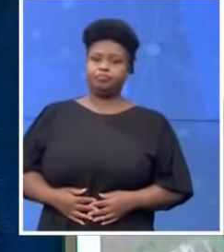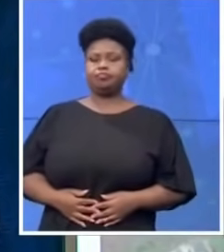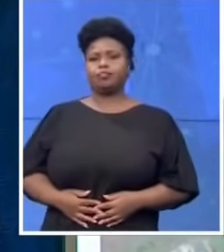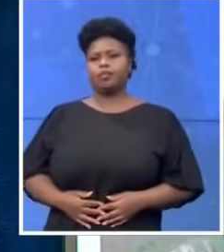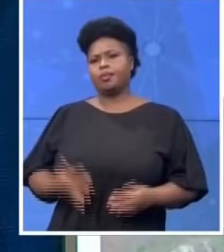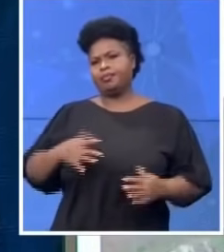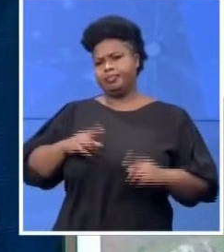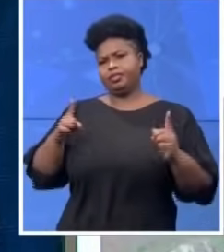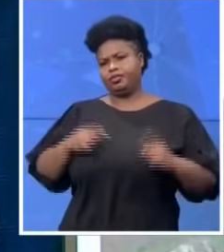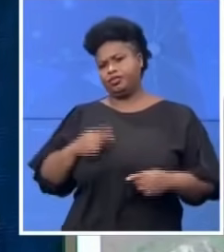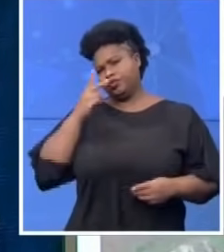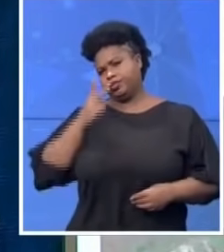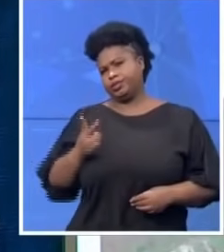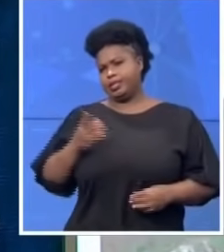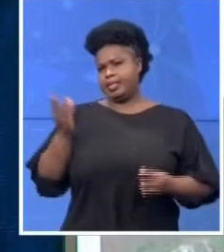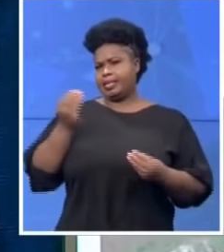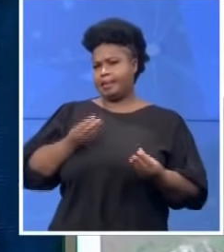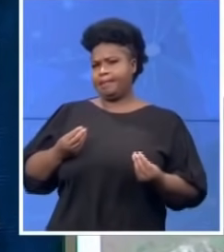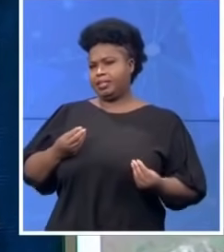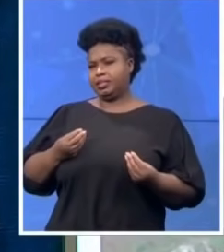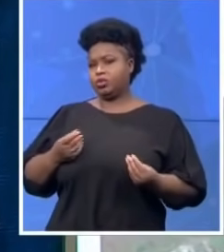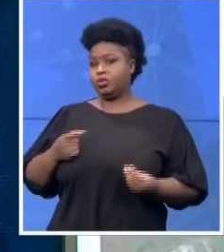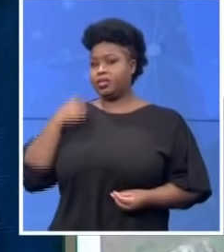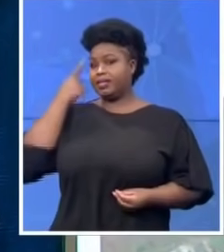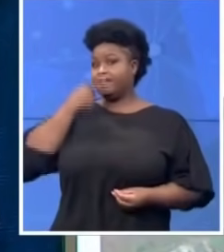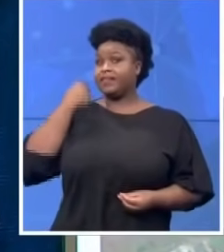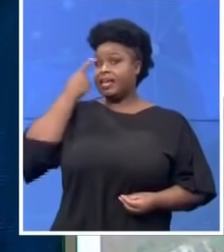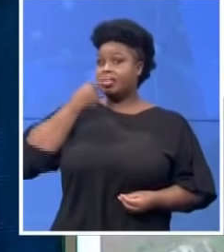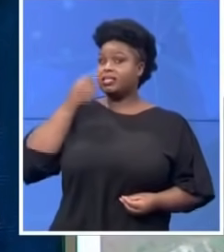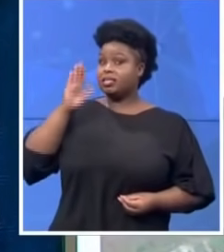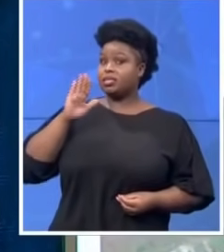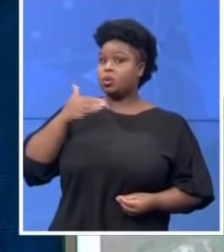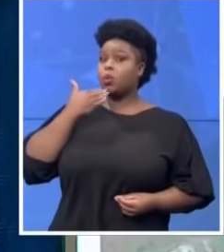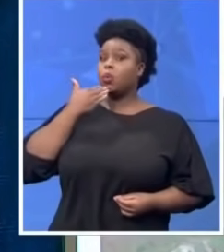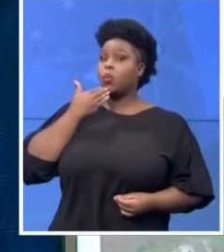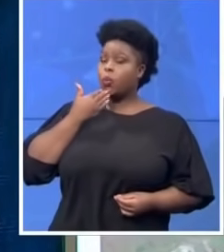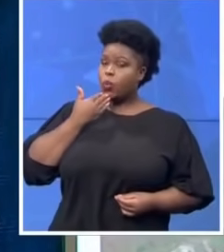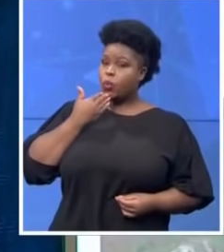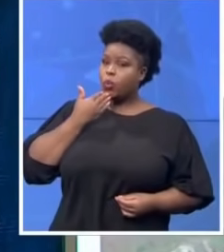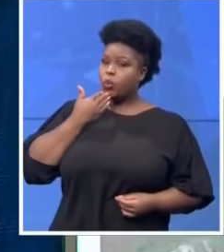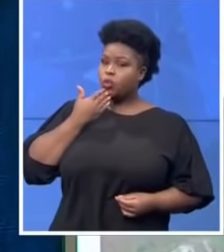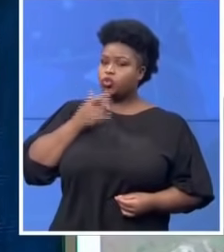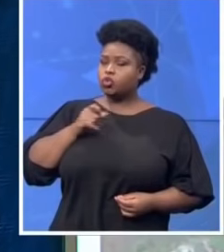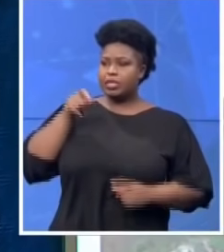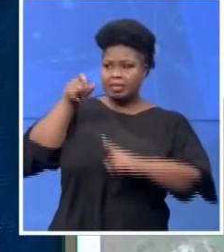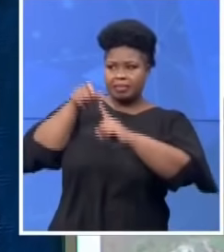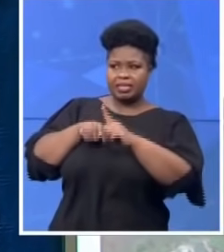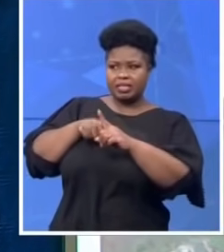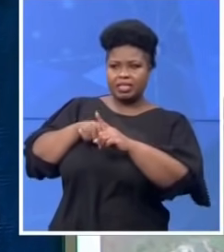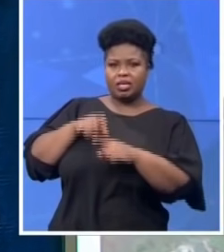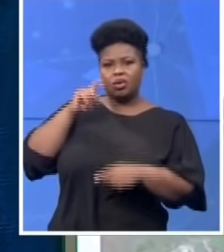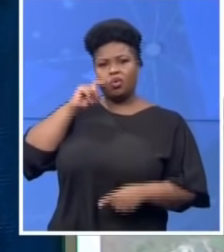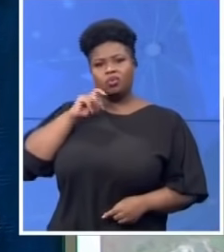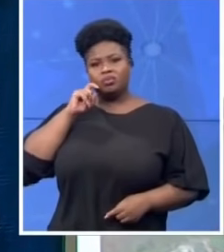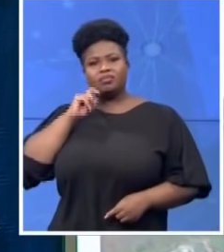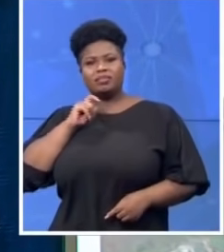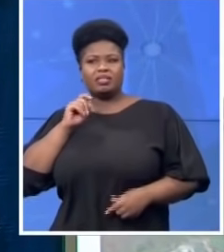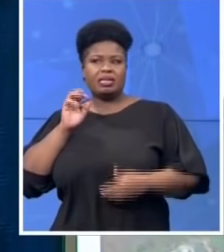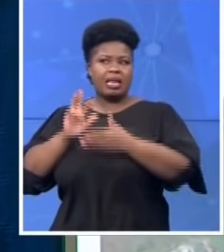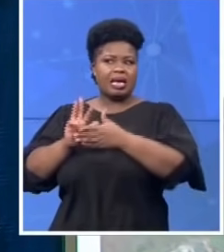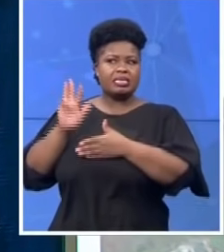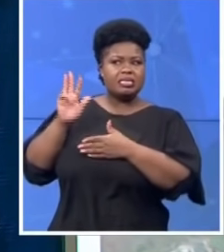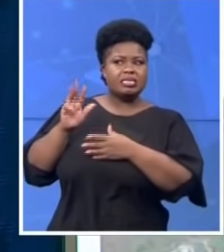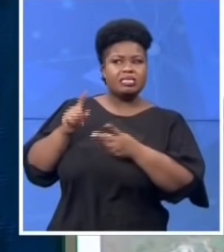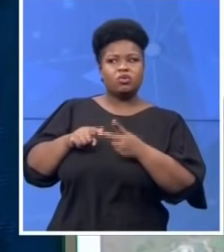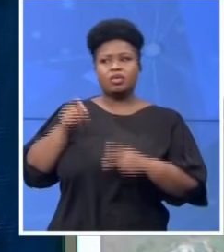faces with those numbers, in terms of, is that person 19? Is that person voting for the first time? Is that person 55 and